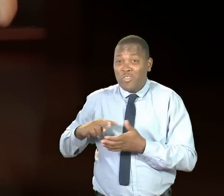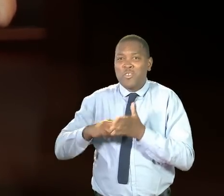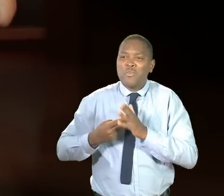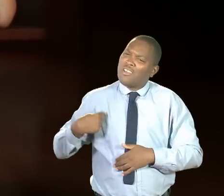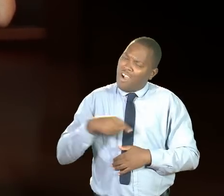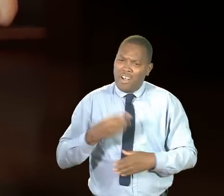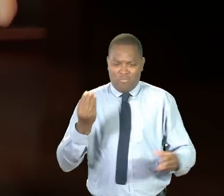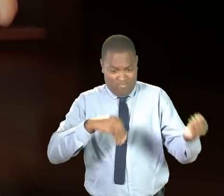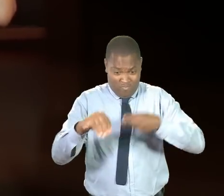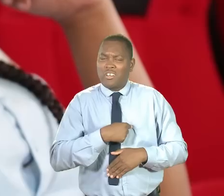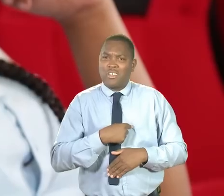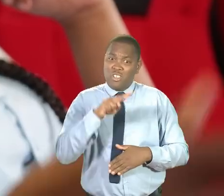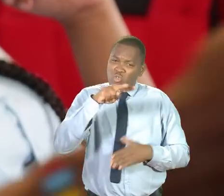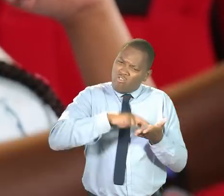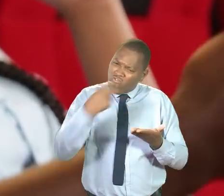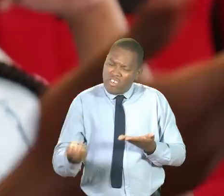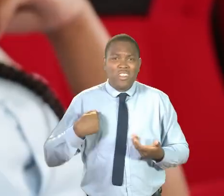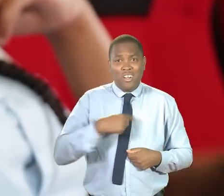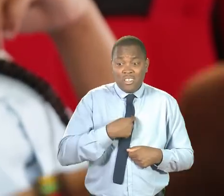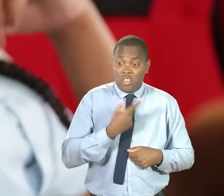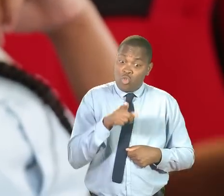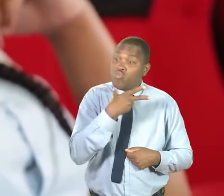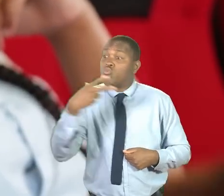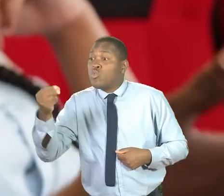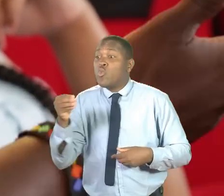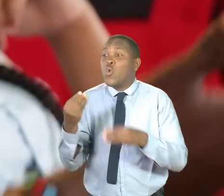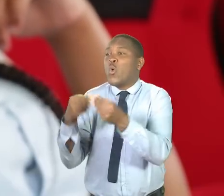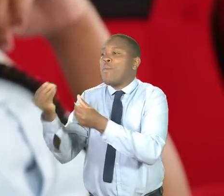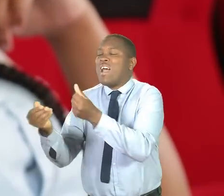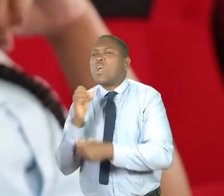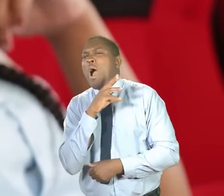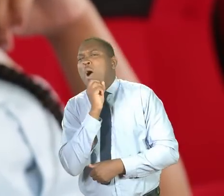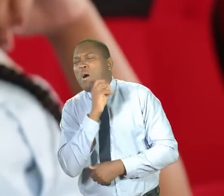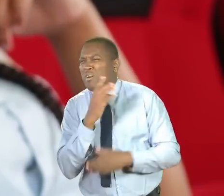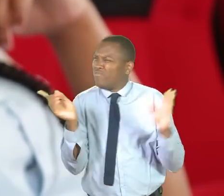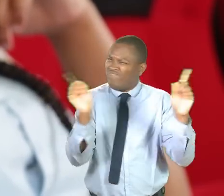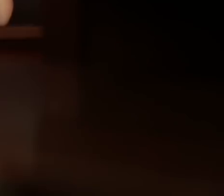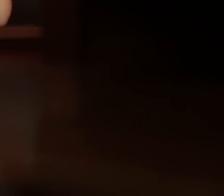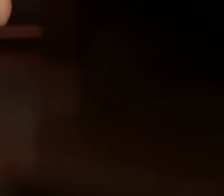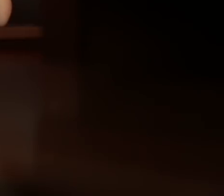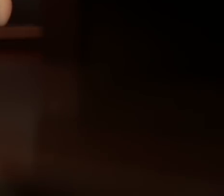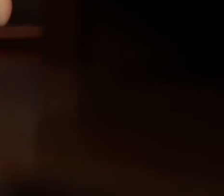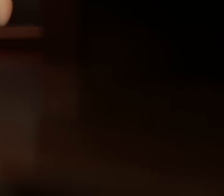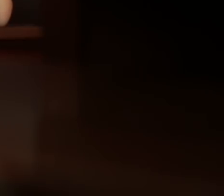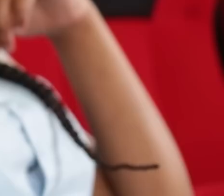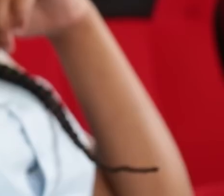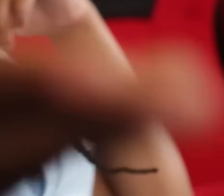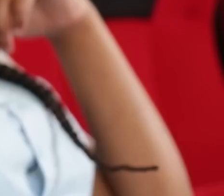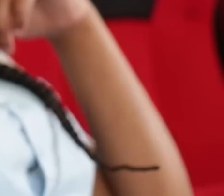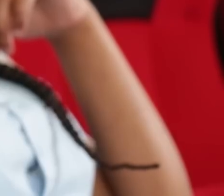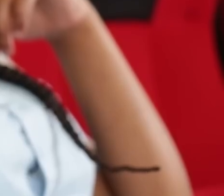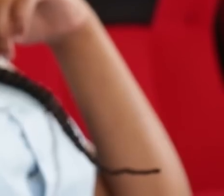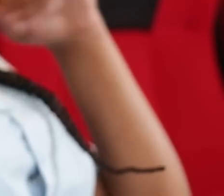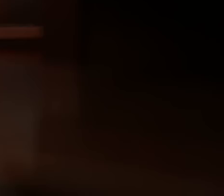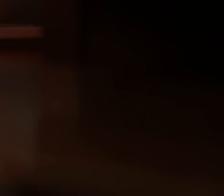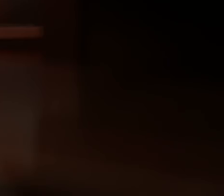lazima tutarepresent kwa kura. Bala ya kuenda huku ati unapewa tuchapa, uende ukapige kelele. Mse, hiyo 8th August utoe